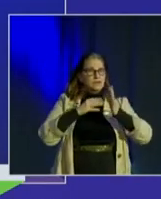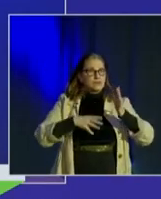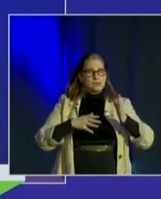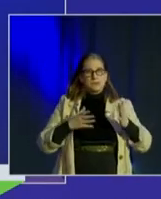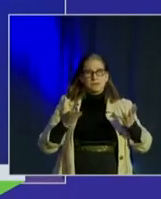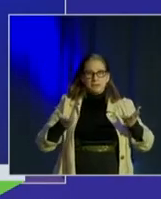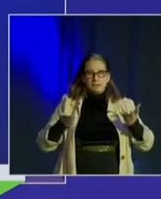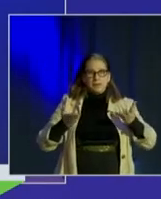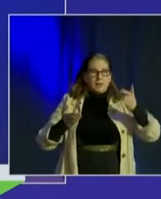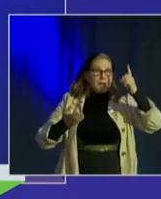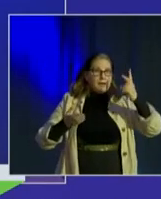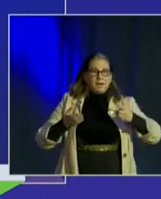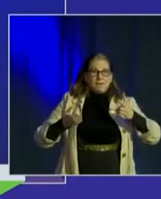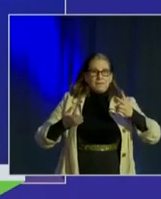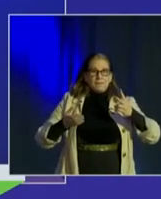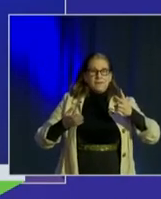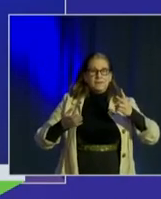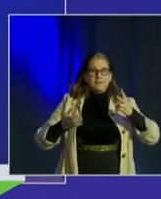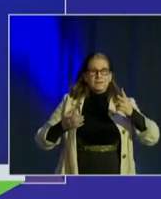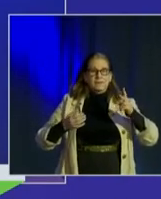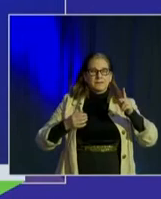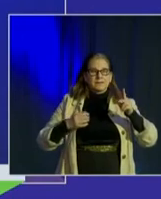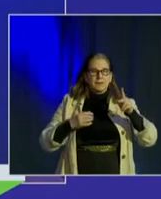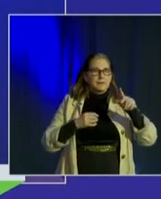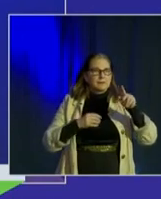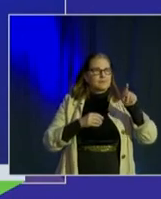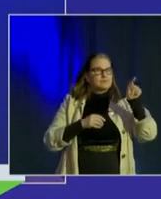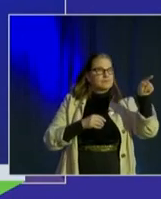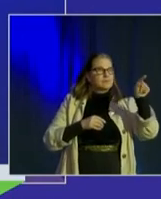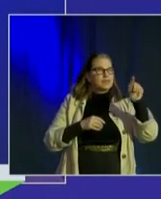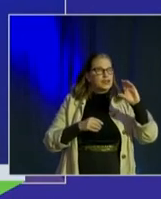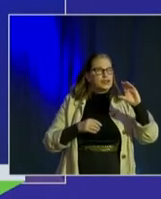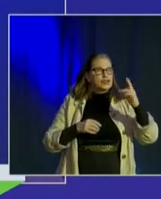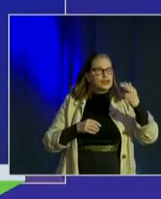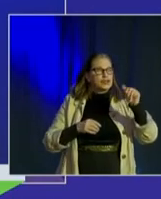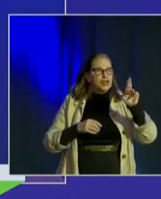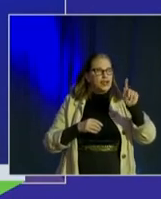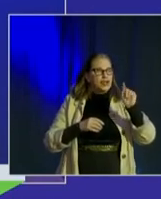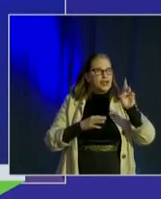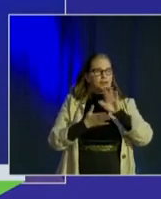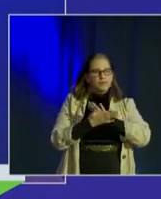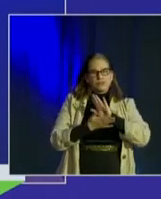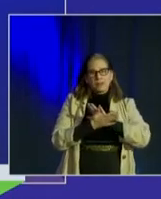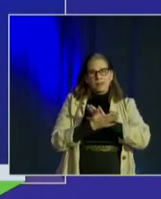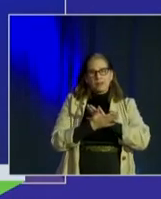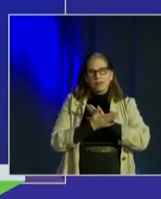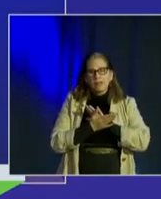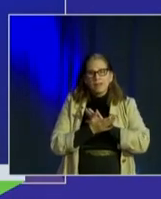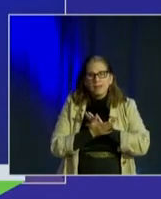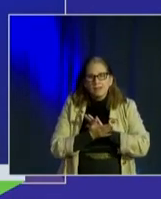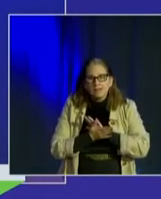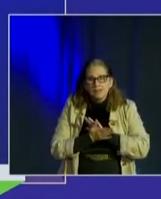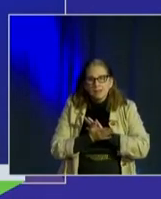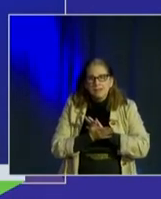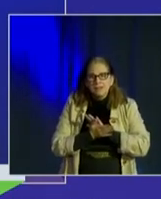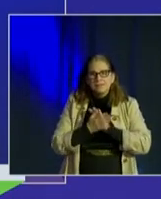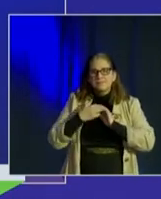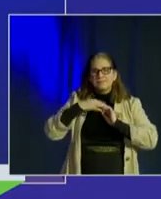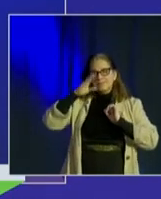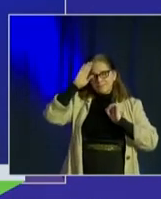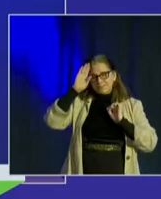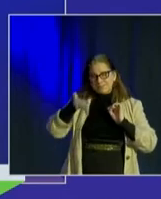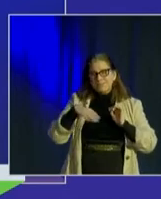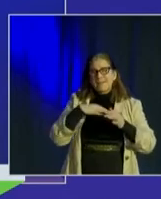schools. And we know that we have another set of options that are being available through our